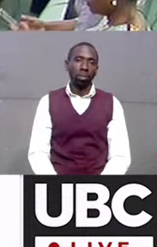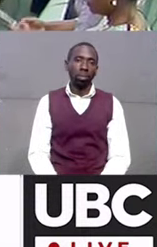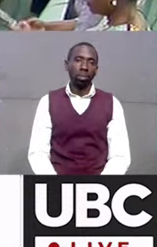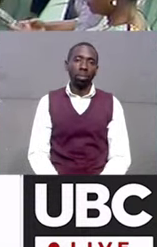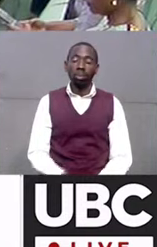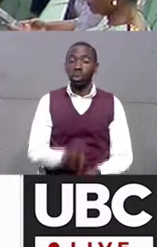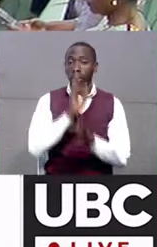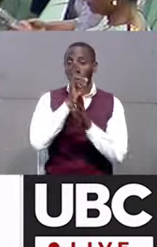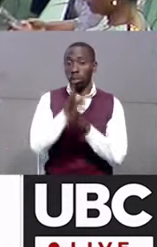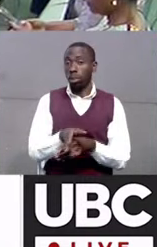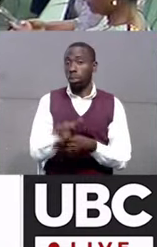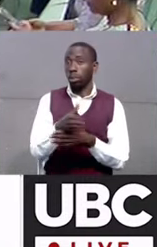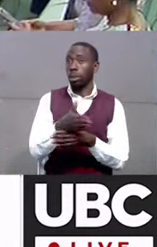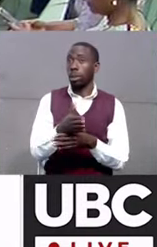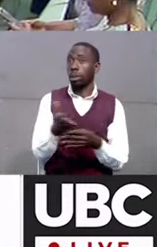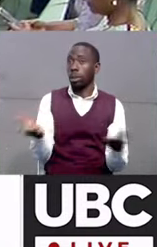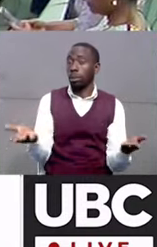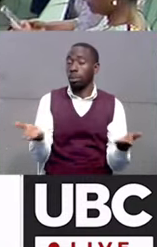Honorable Minister.